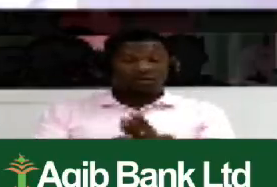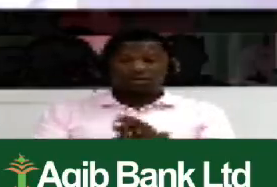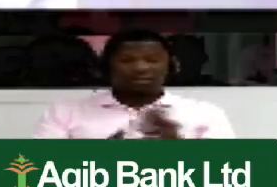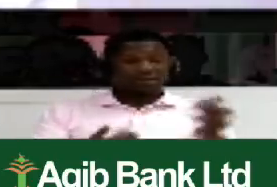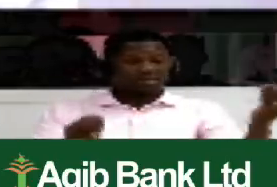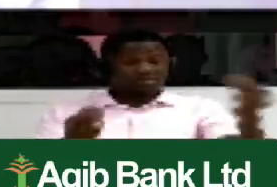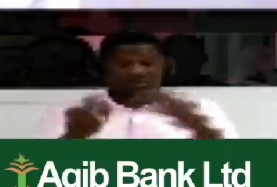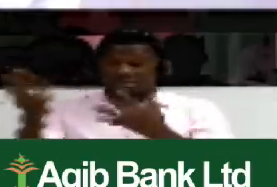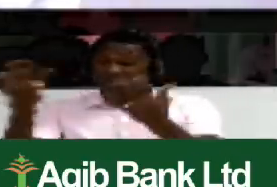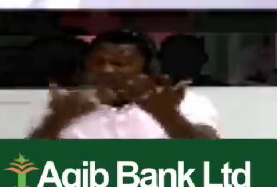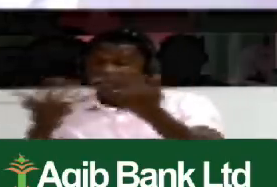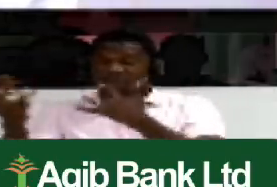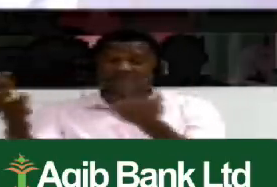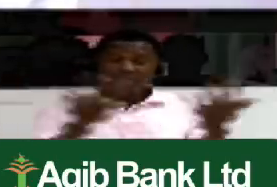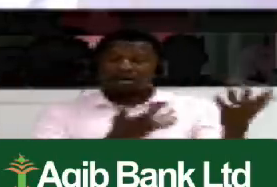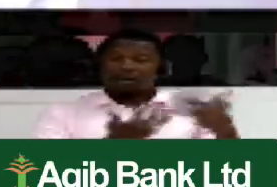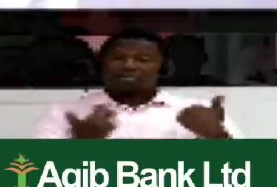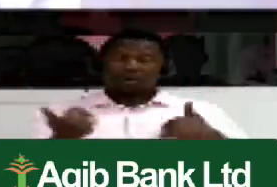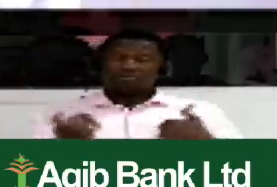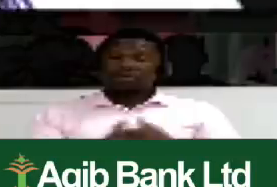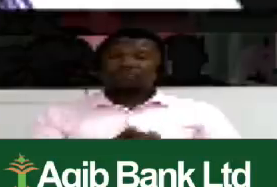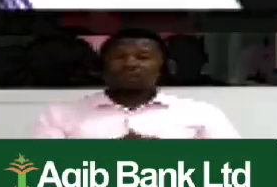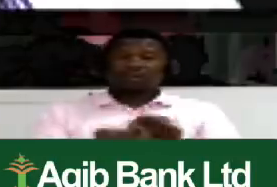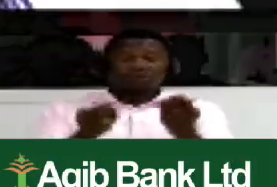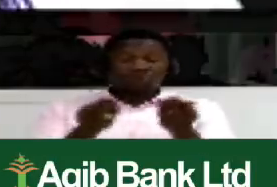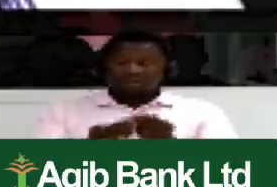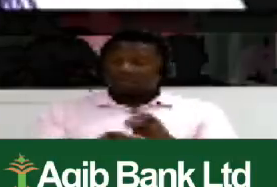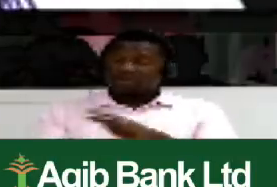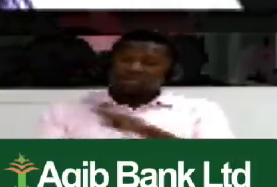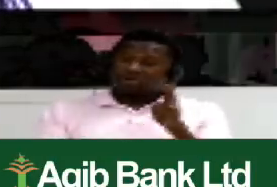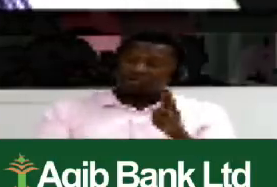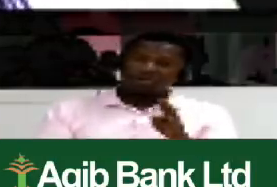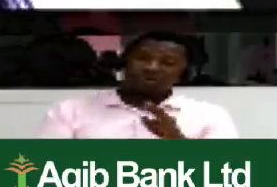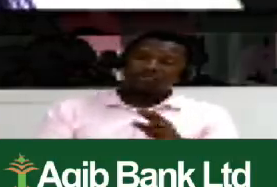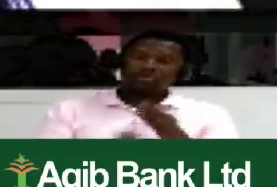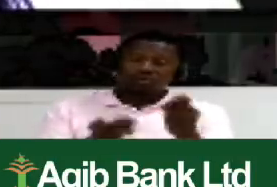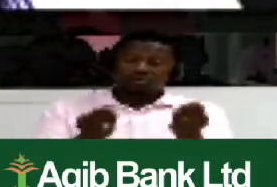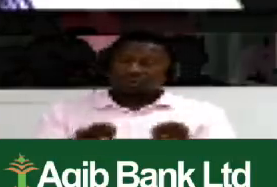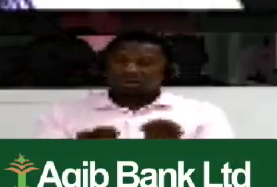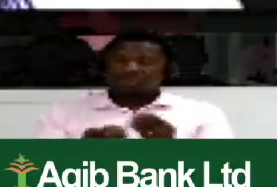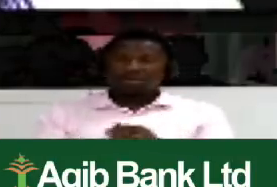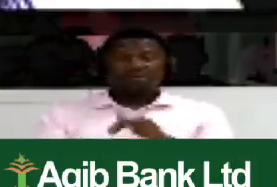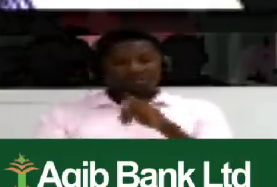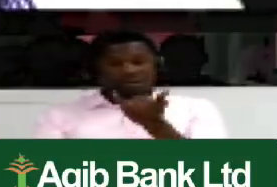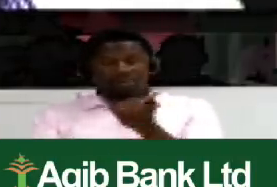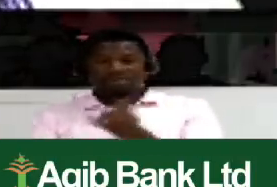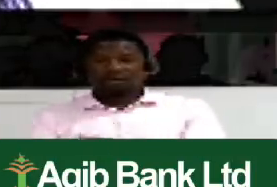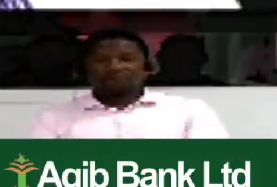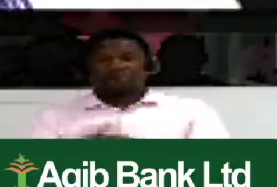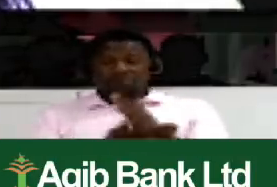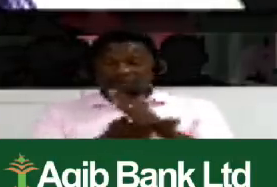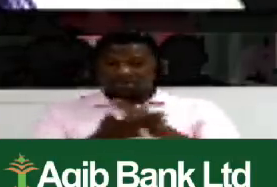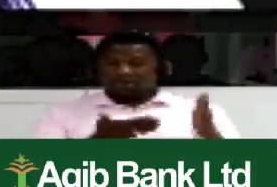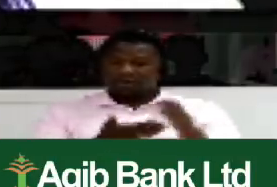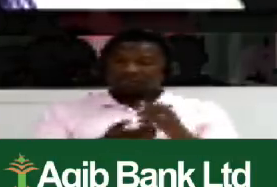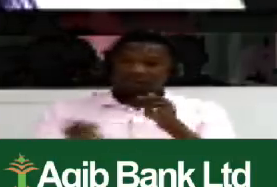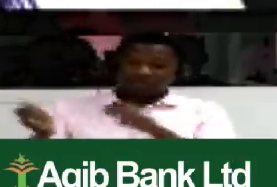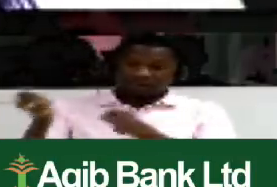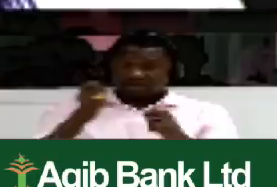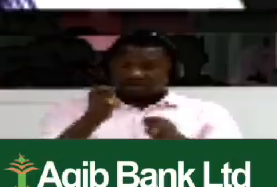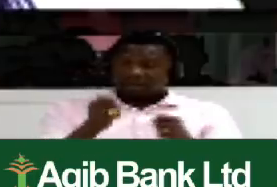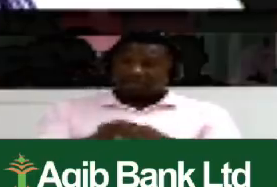people. Students and non-students. Exactly. Apart from the fire station and the damage